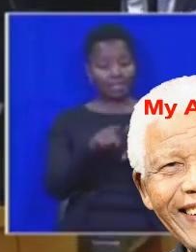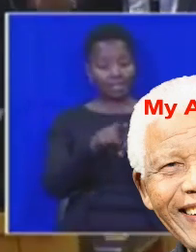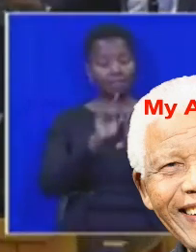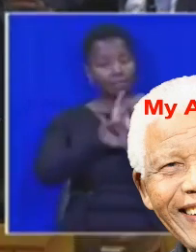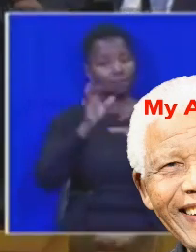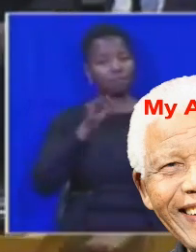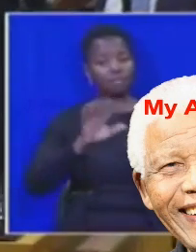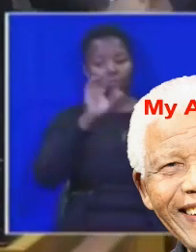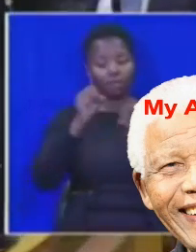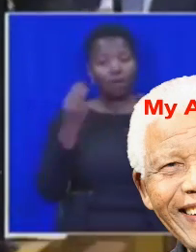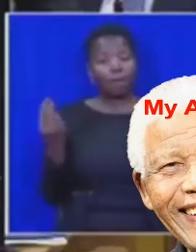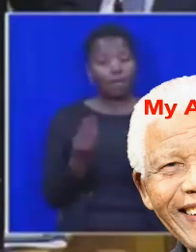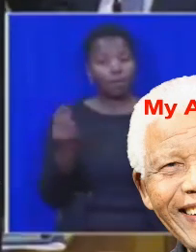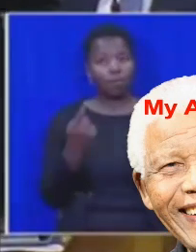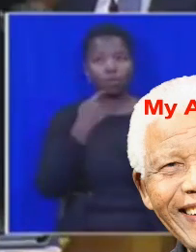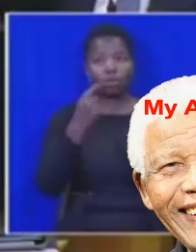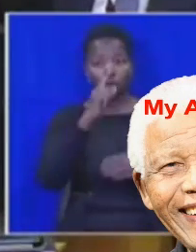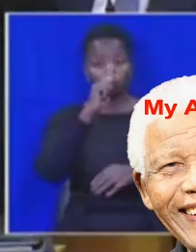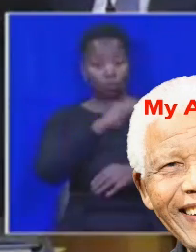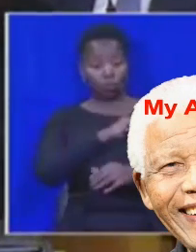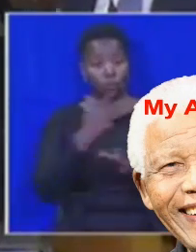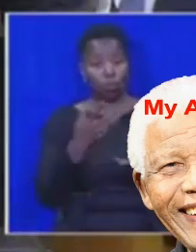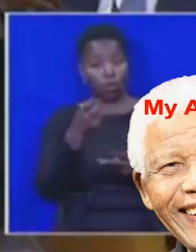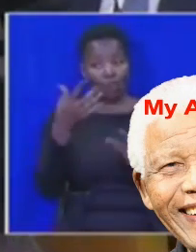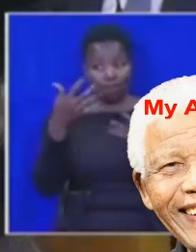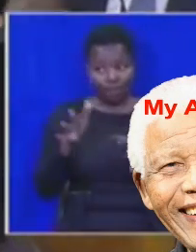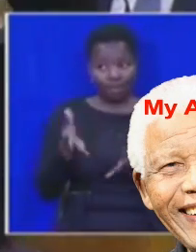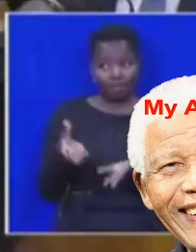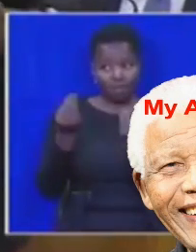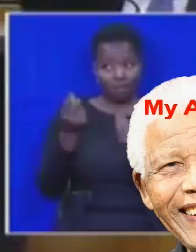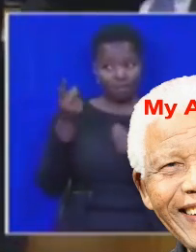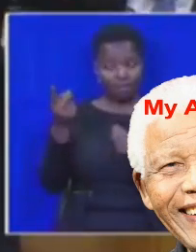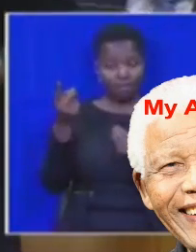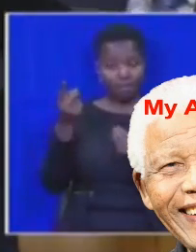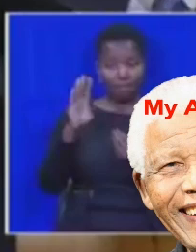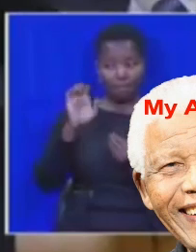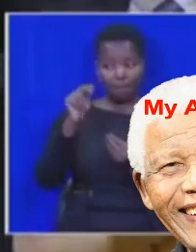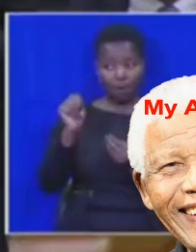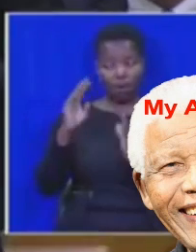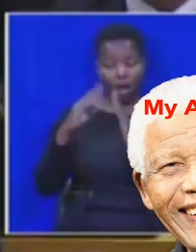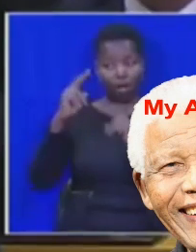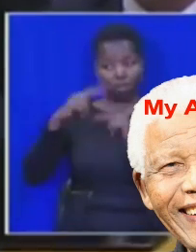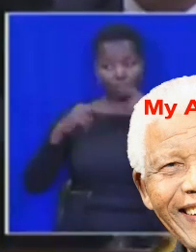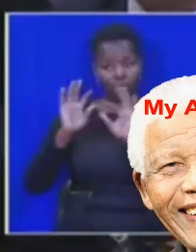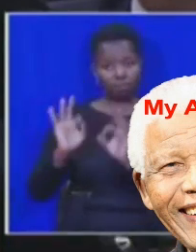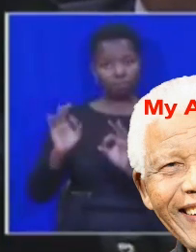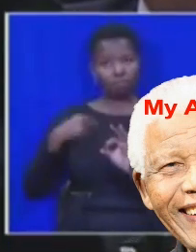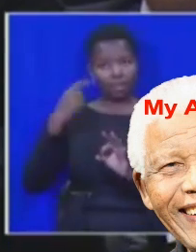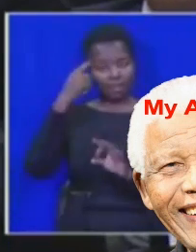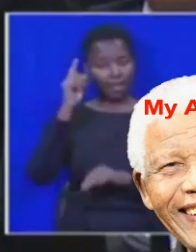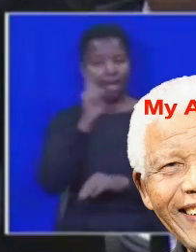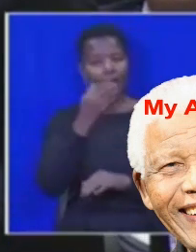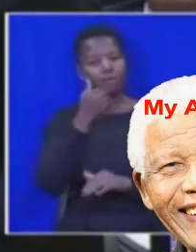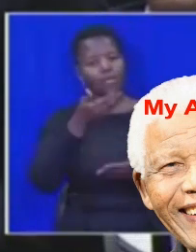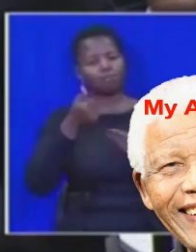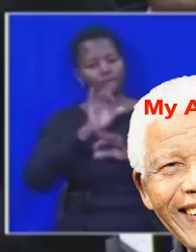to the people of South Africa which is true. Did you in fact pay with a bond for the upgrades of your house? Because I think that's a lie. Could you